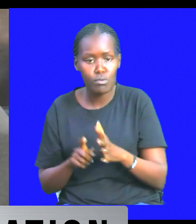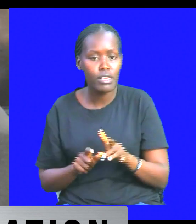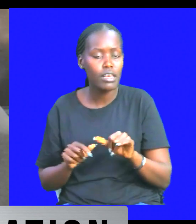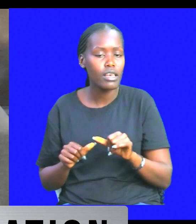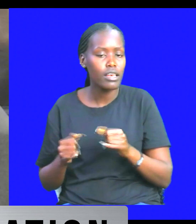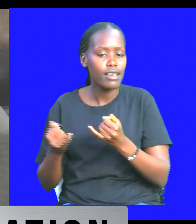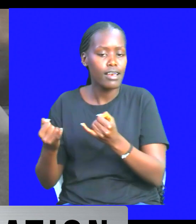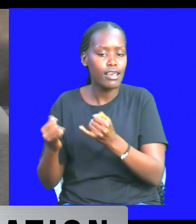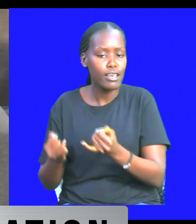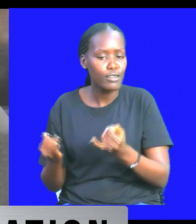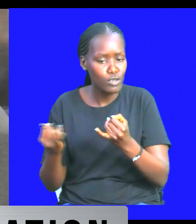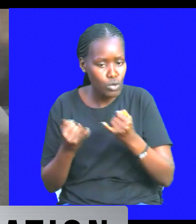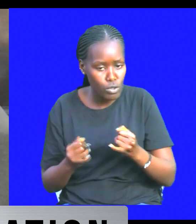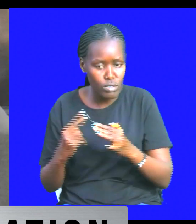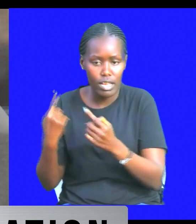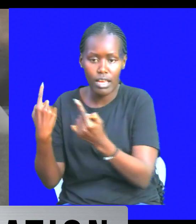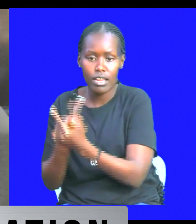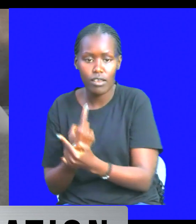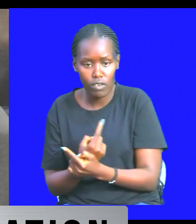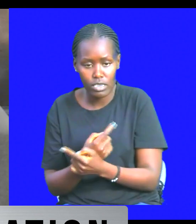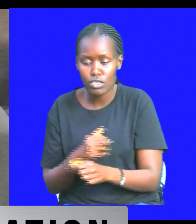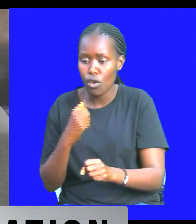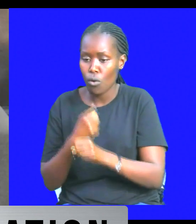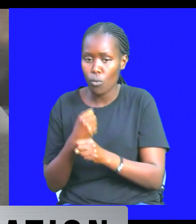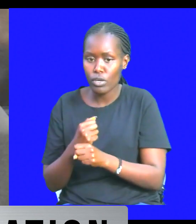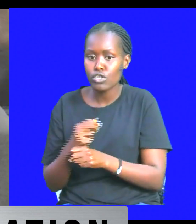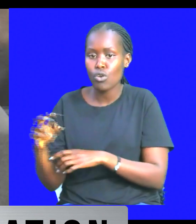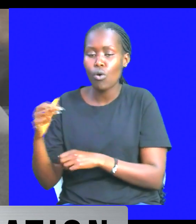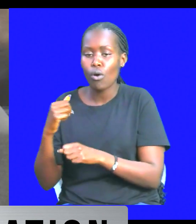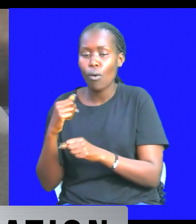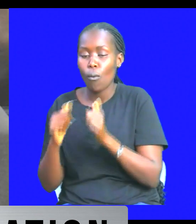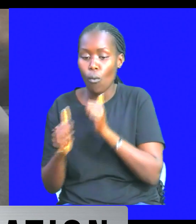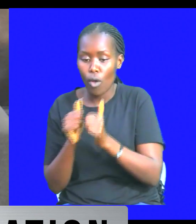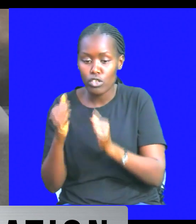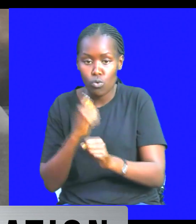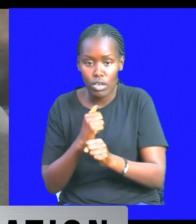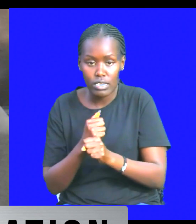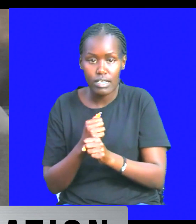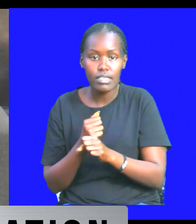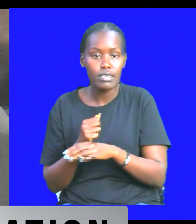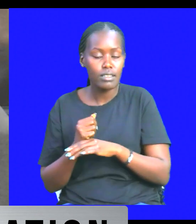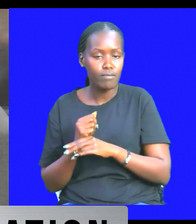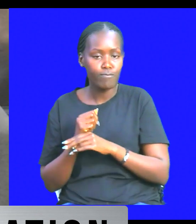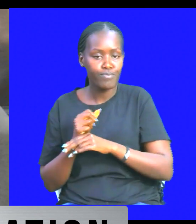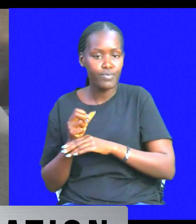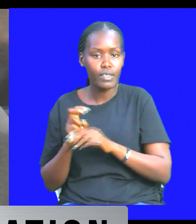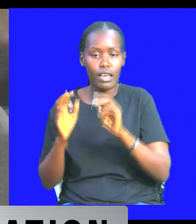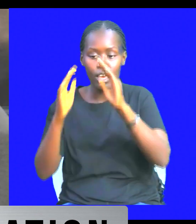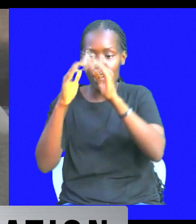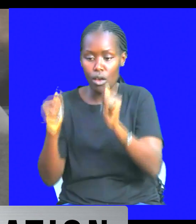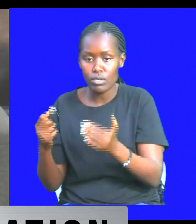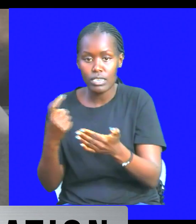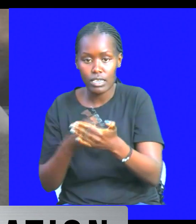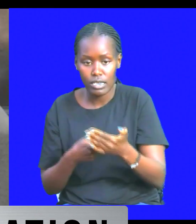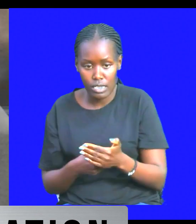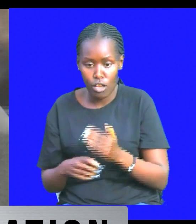altogether that comes and deals with the question of levies. So that's those are some of the issues that are a problem there. We can't talk much about